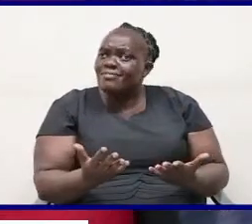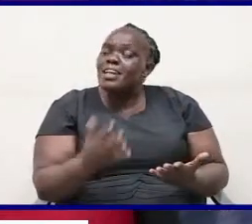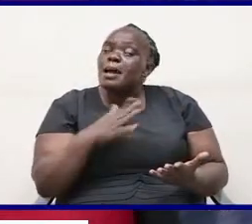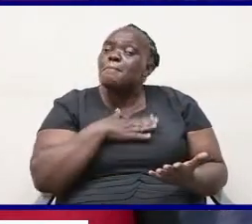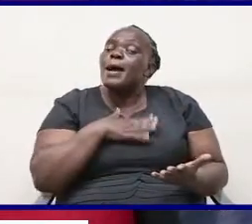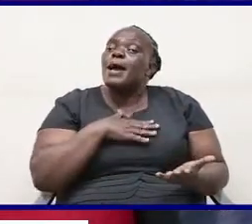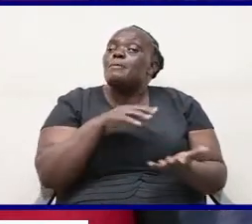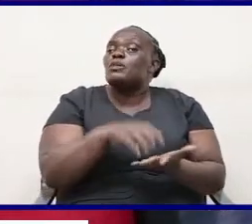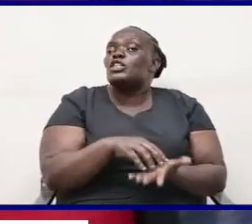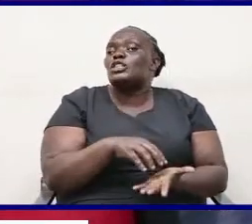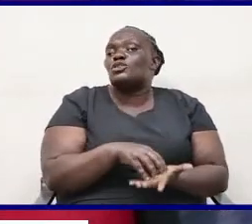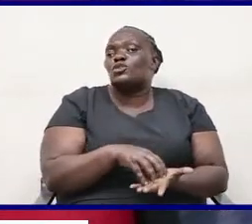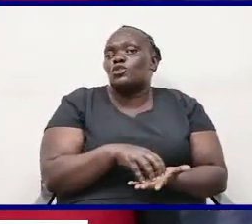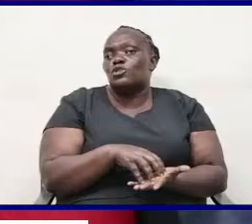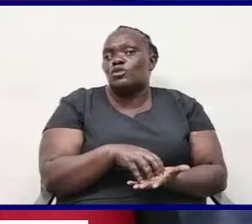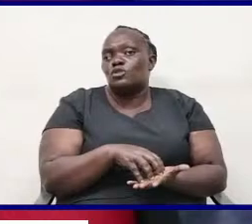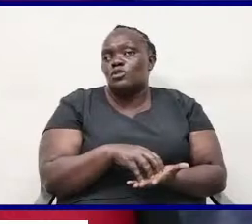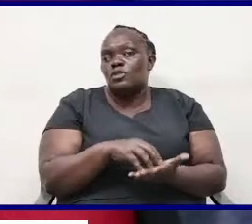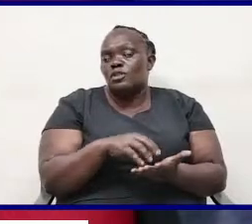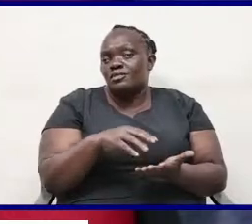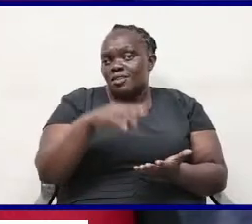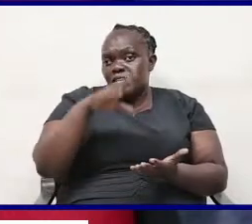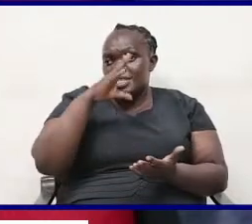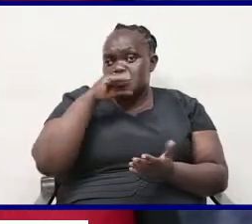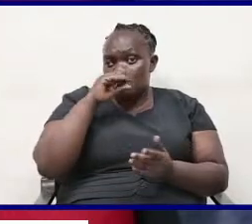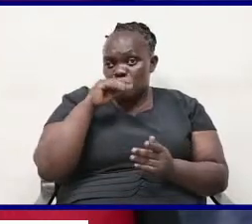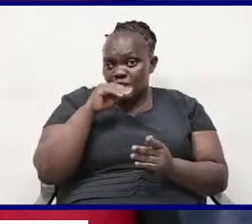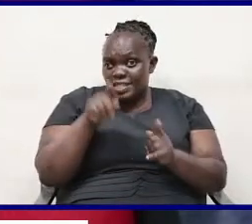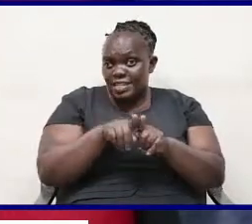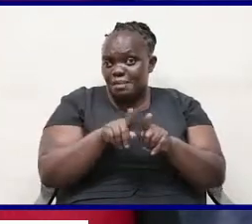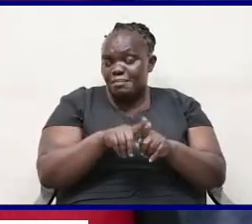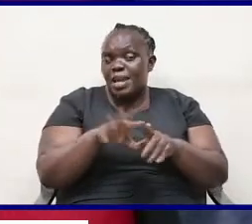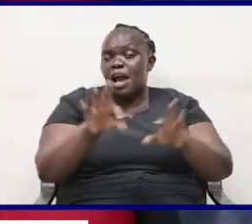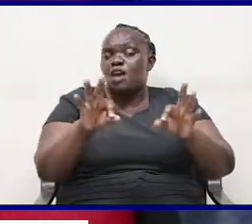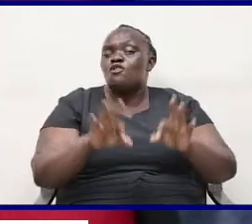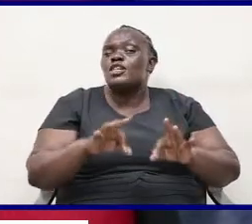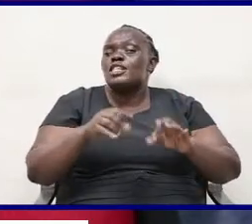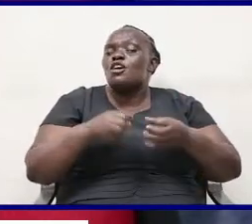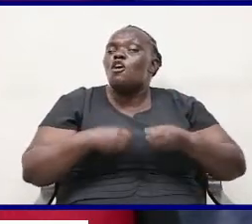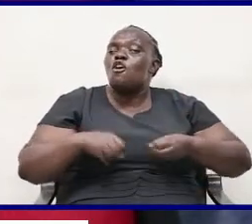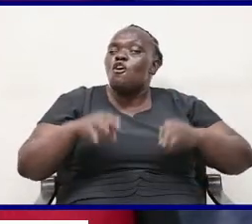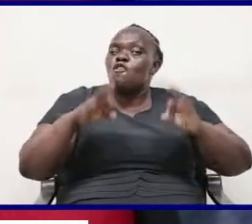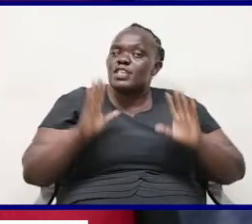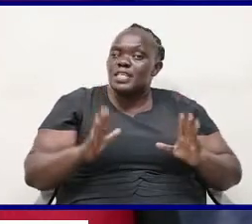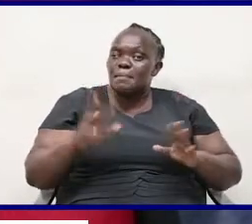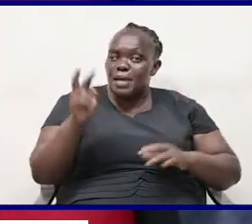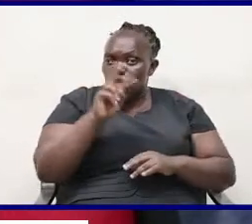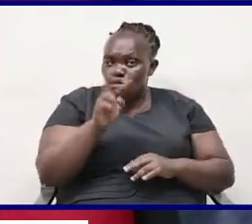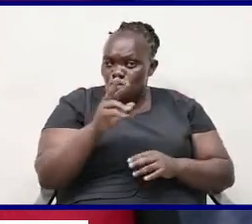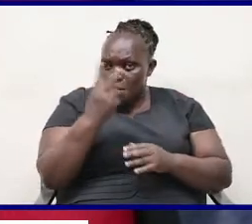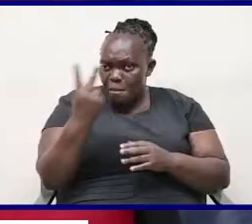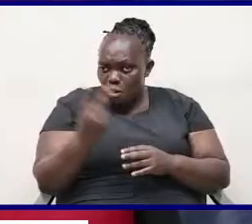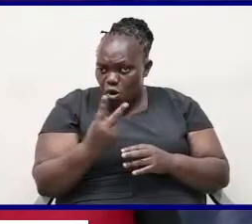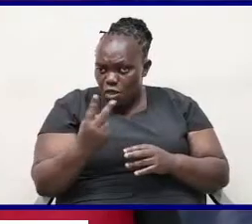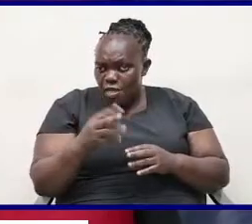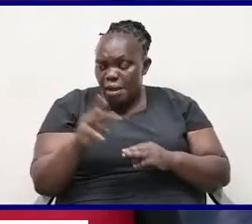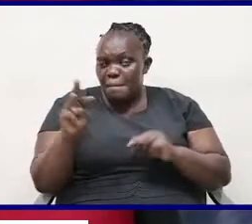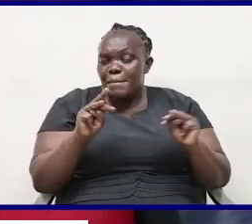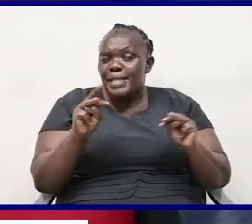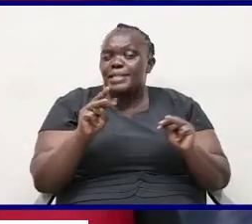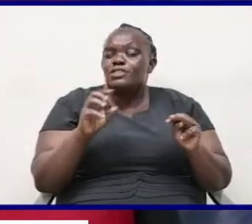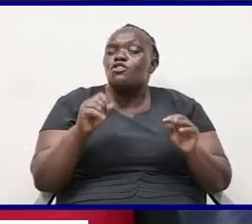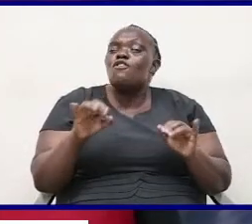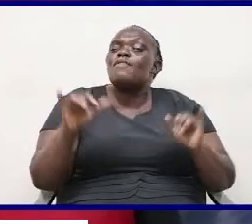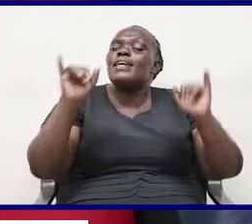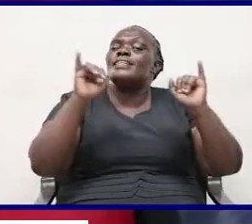my position, Spox, I'm basically the accounting officer. So I look at both the management of